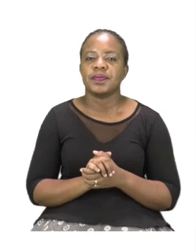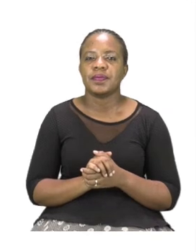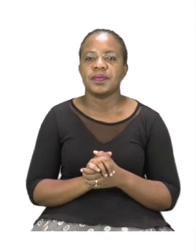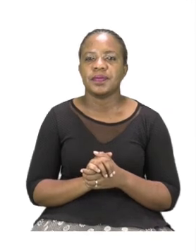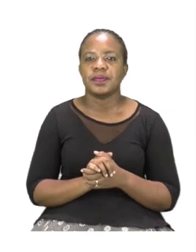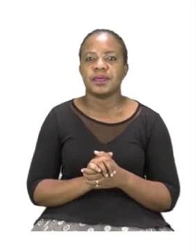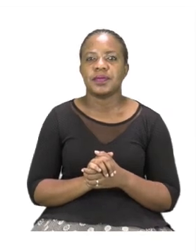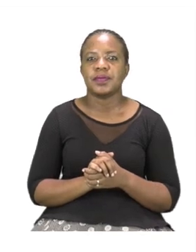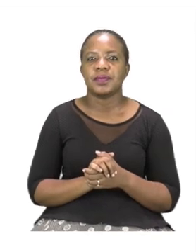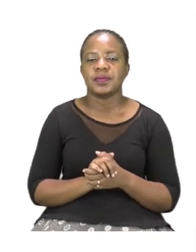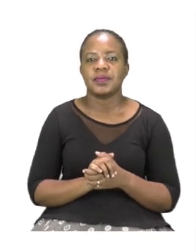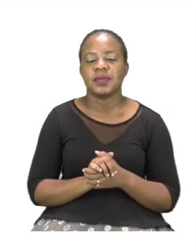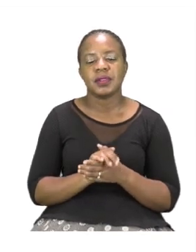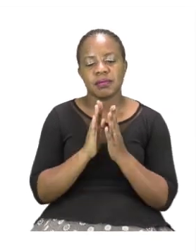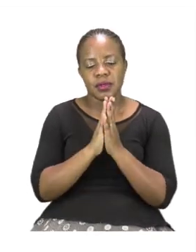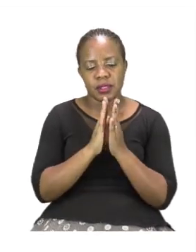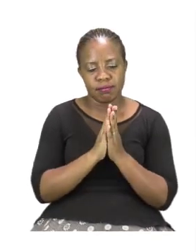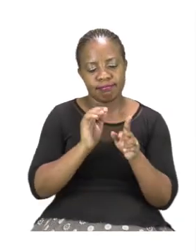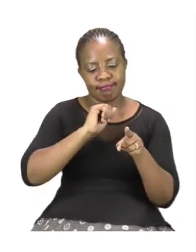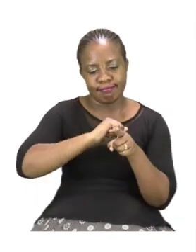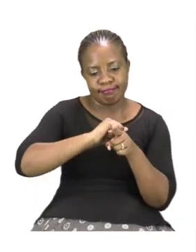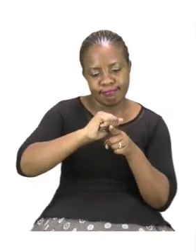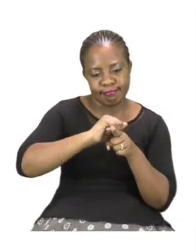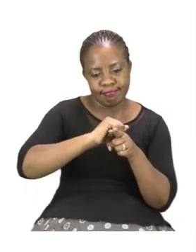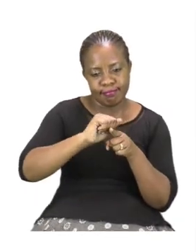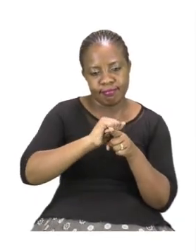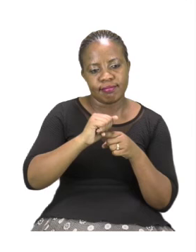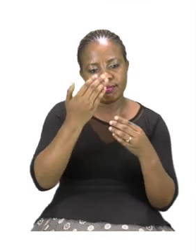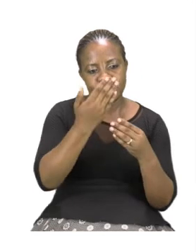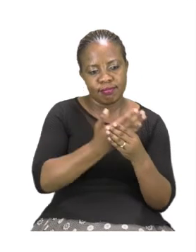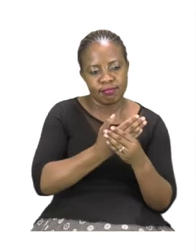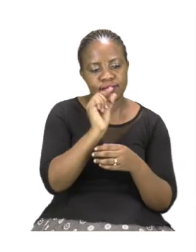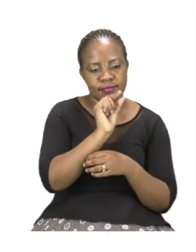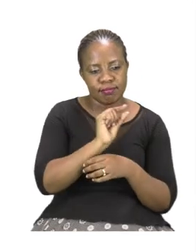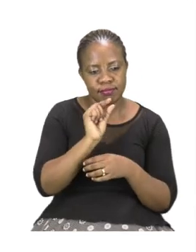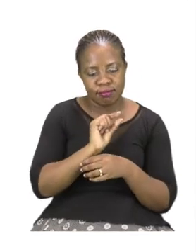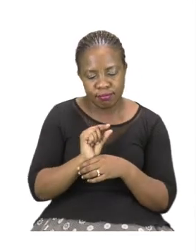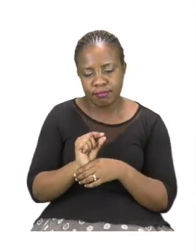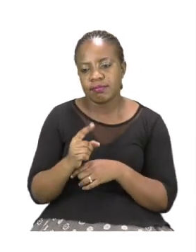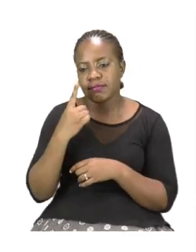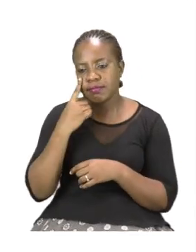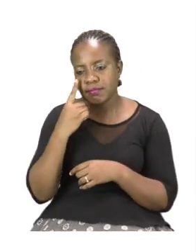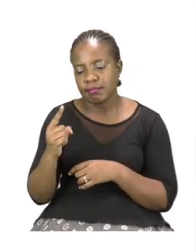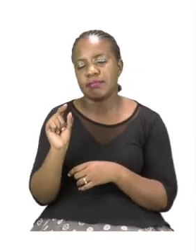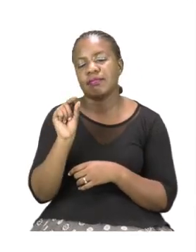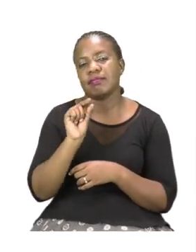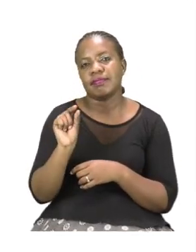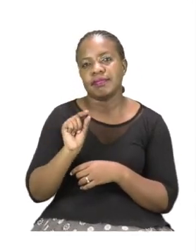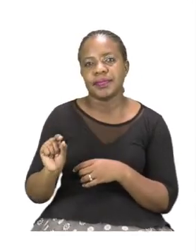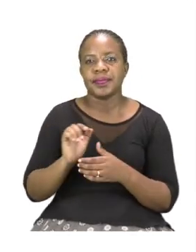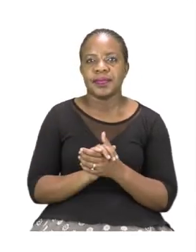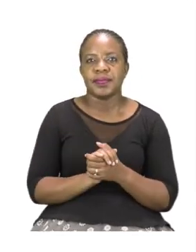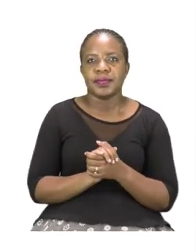Make sure that you practice your vocabulary words and your sight words for this week.